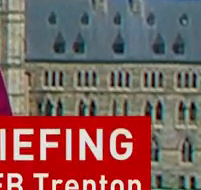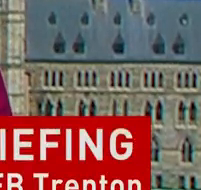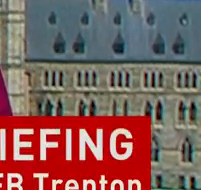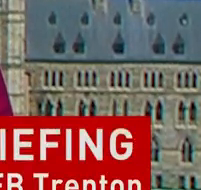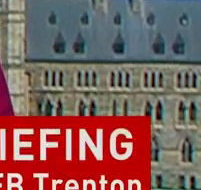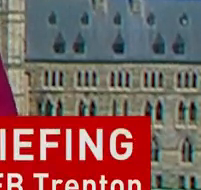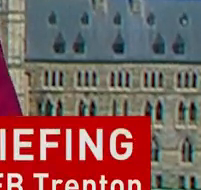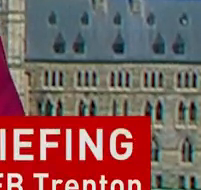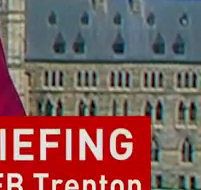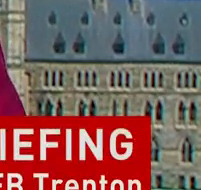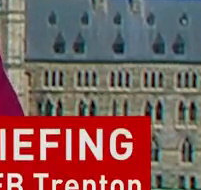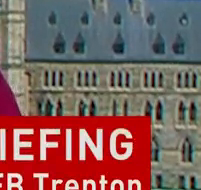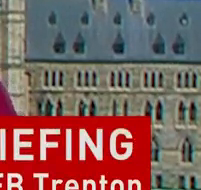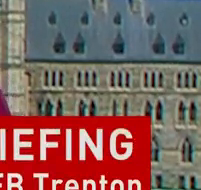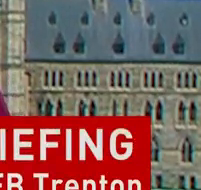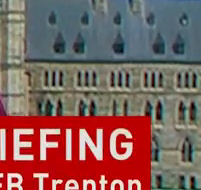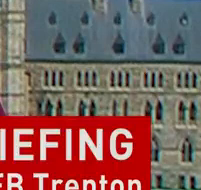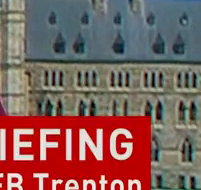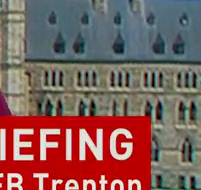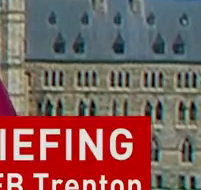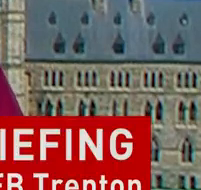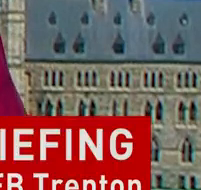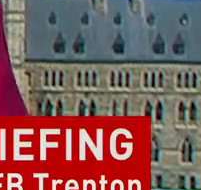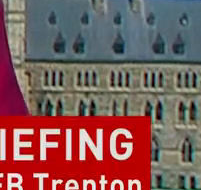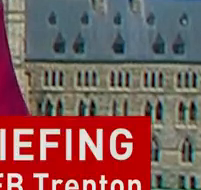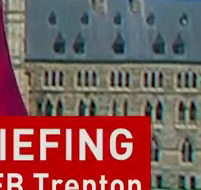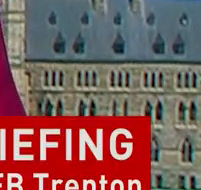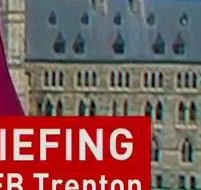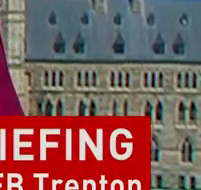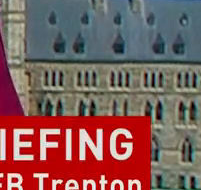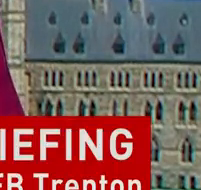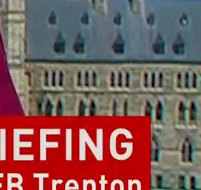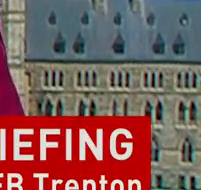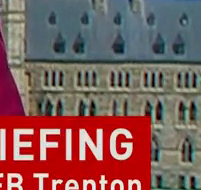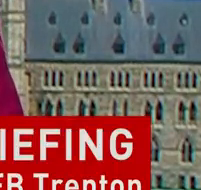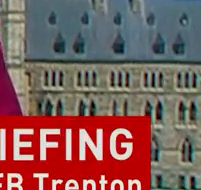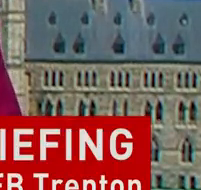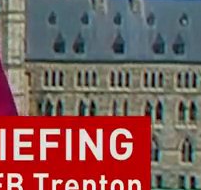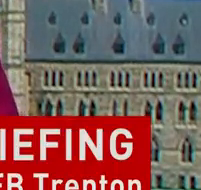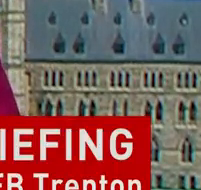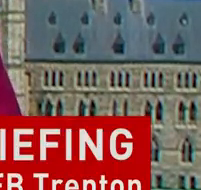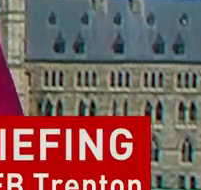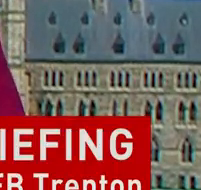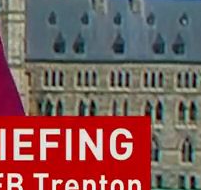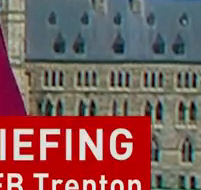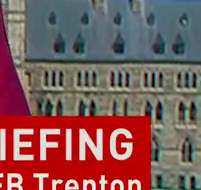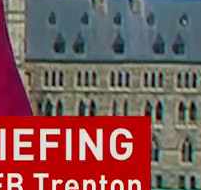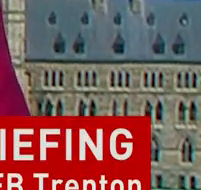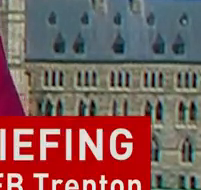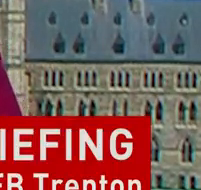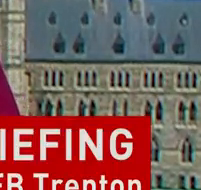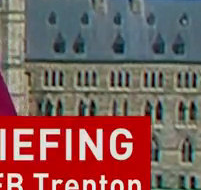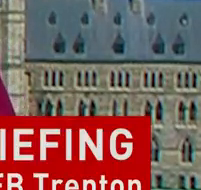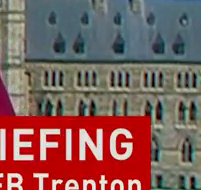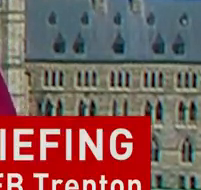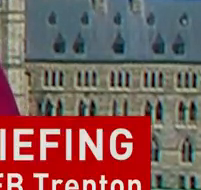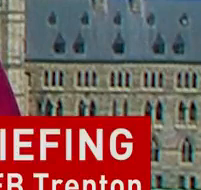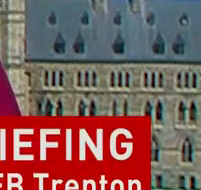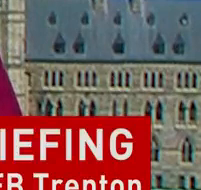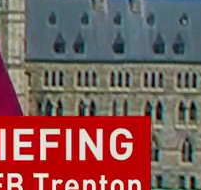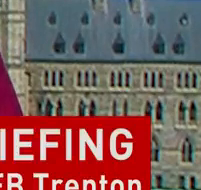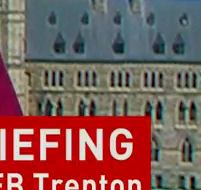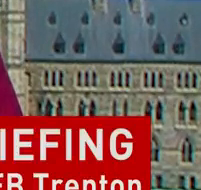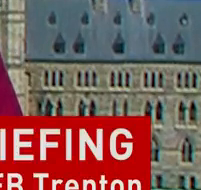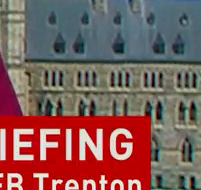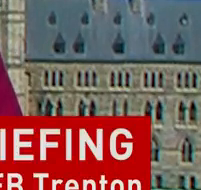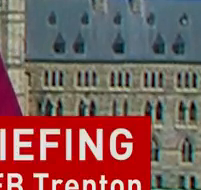that does not include Prime Minister Justin Trudeau's daily pandemic briefings. I realize some of you have timed yourselves to sit here and hear that every day.